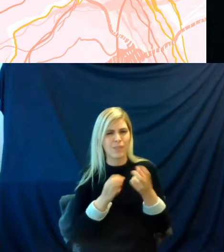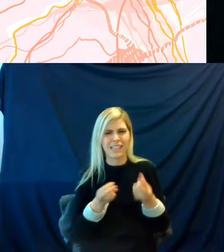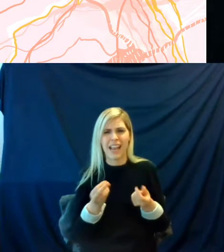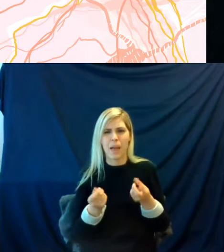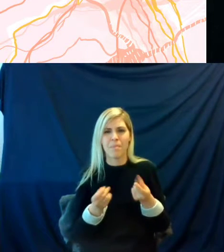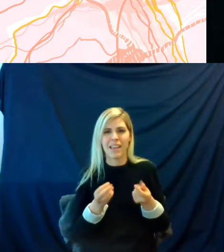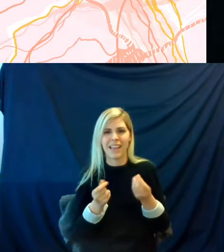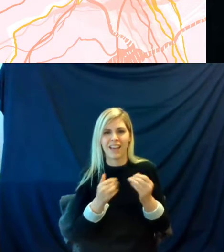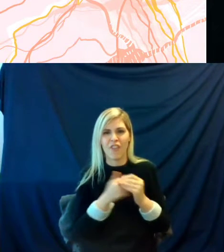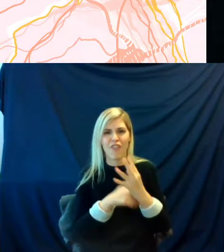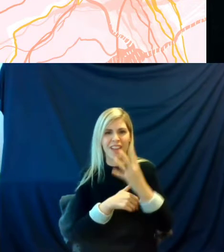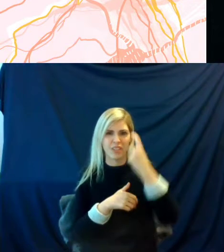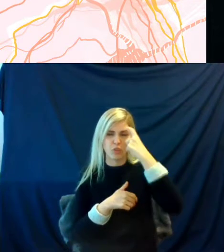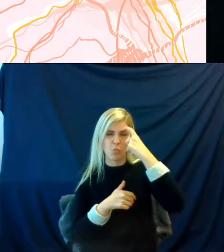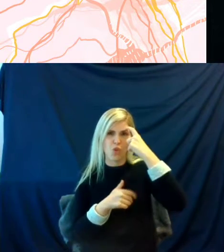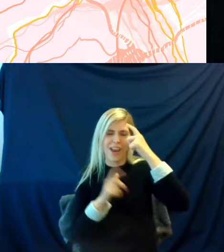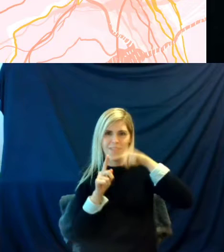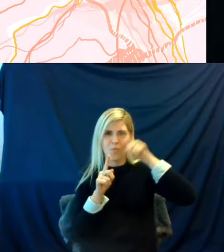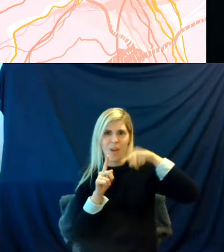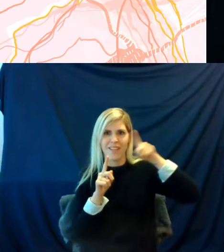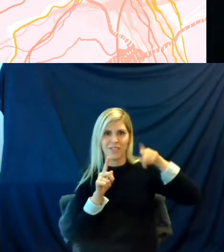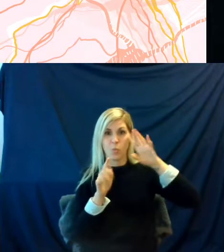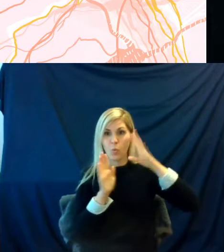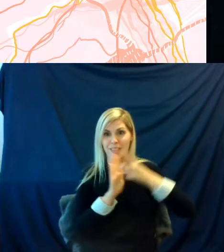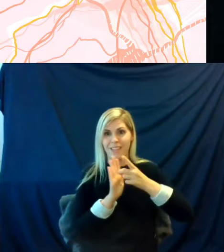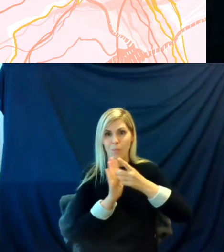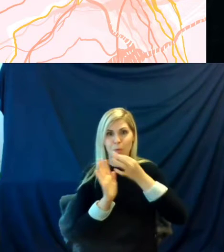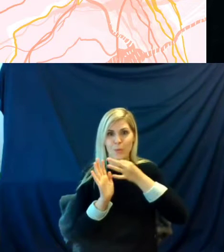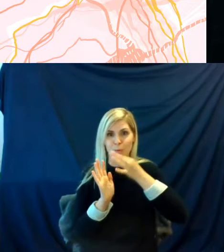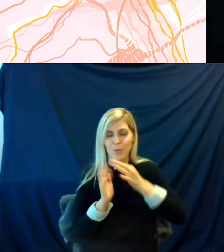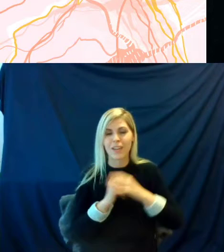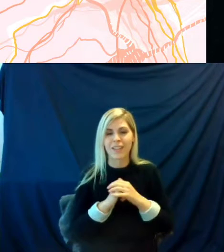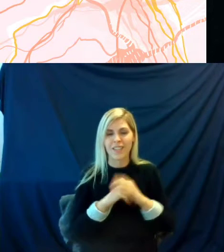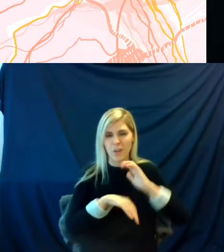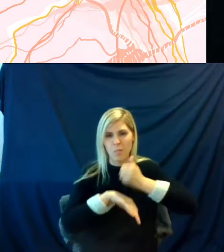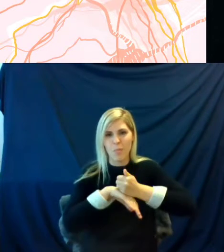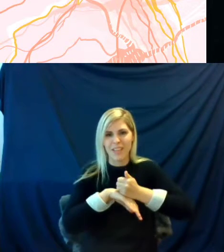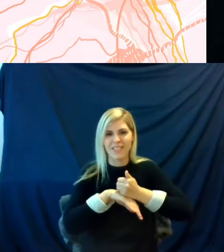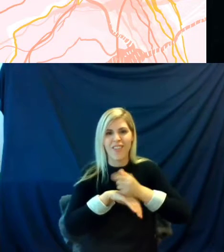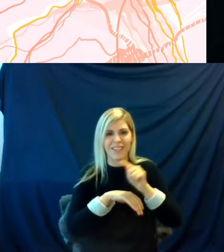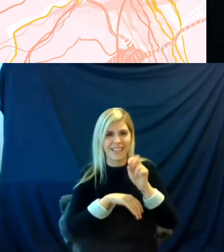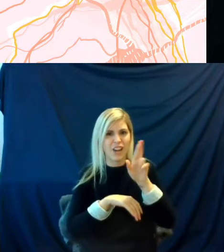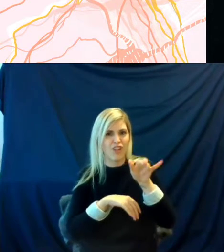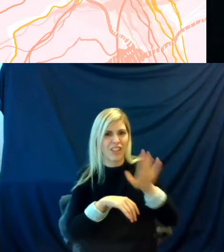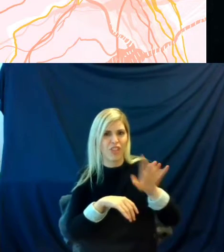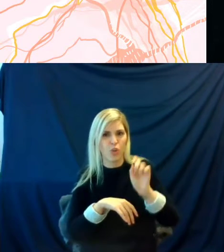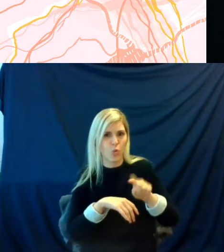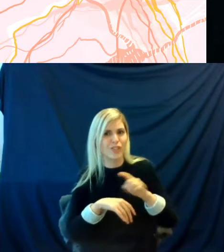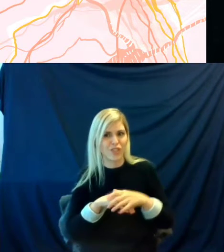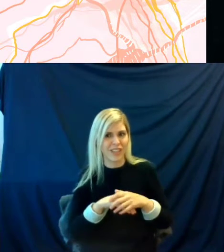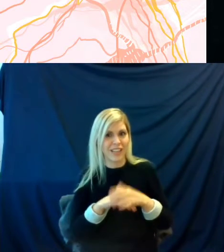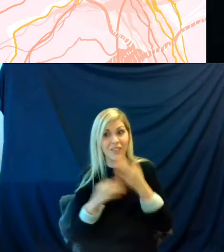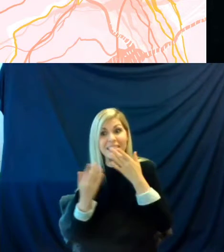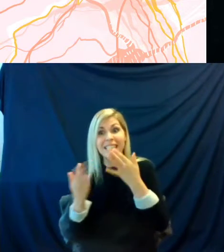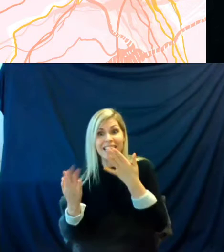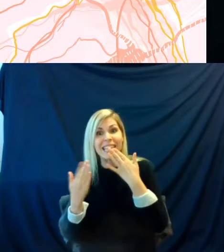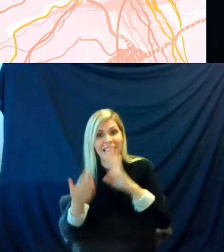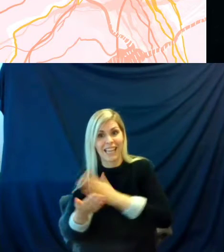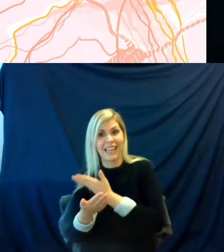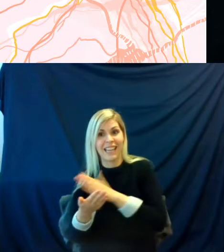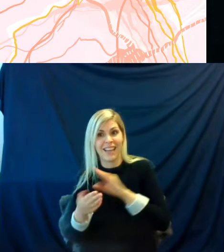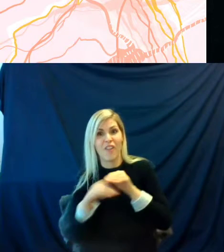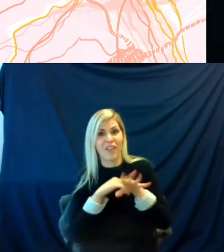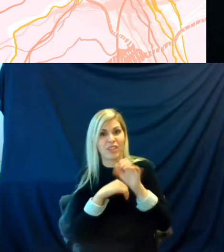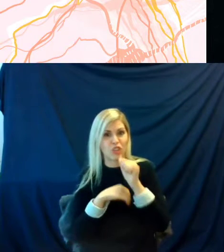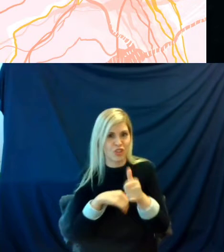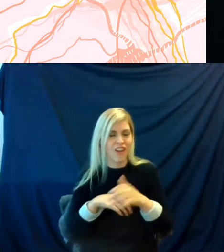see how snapping affects your brain waves, as we're going to demo right now, based on Terry's question of, whether